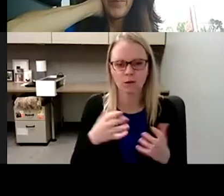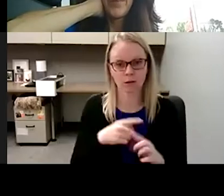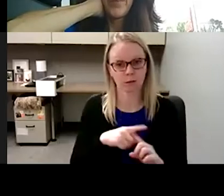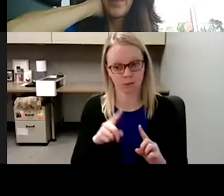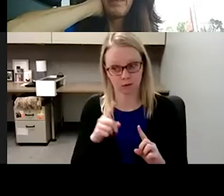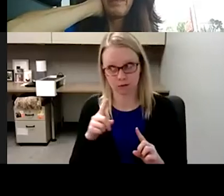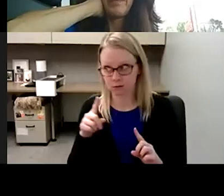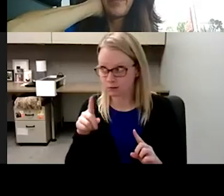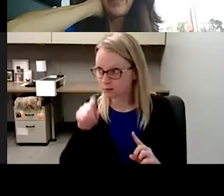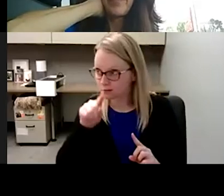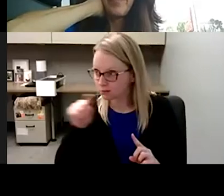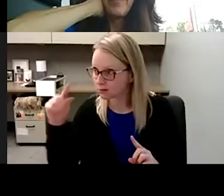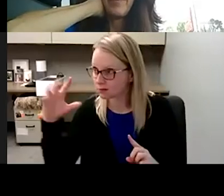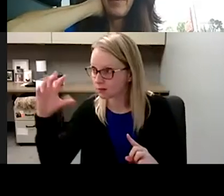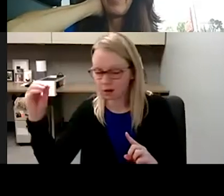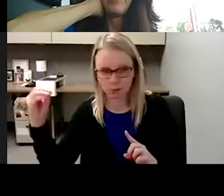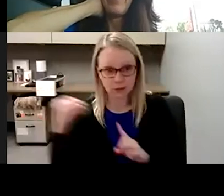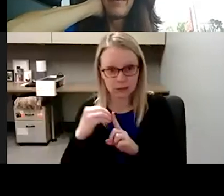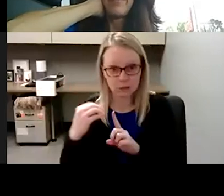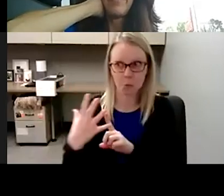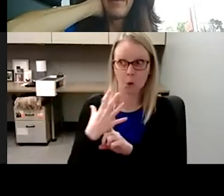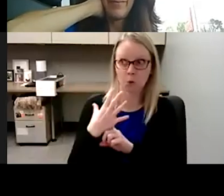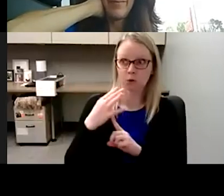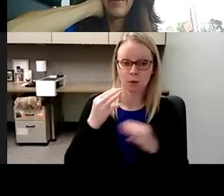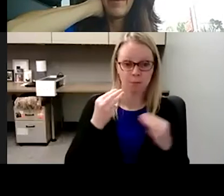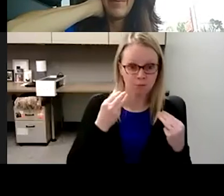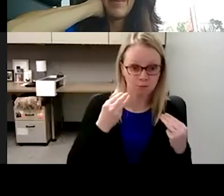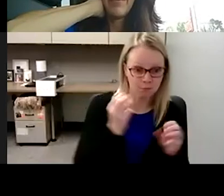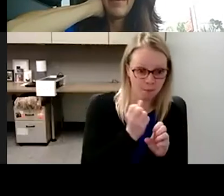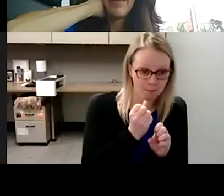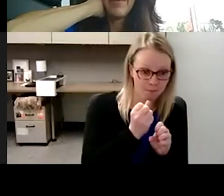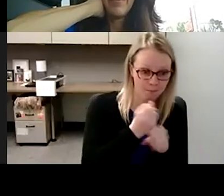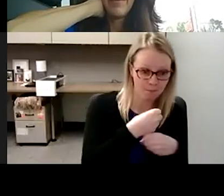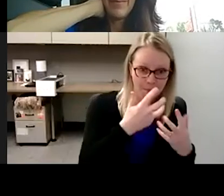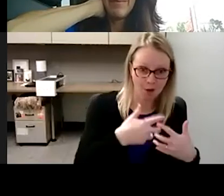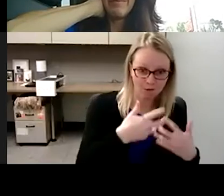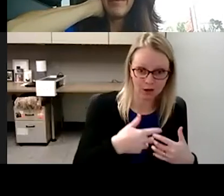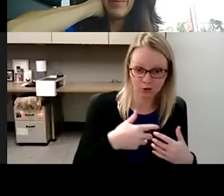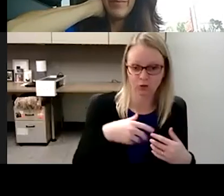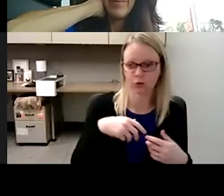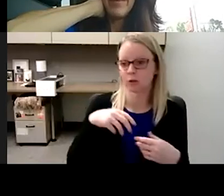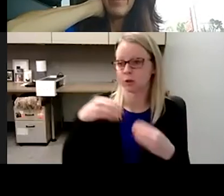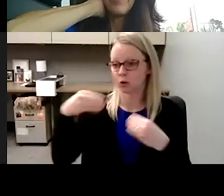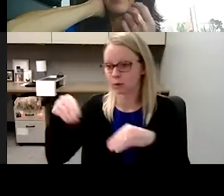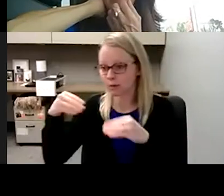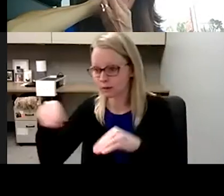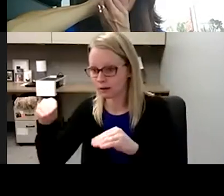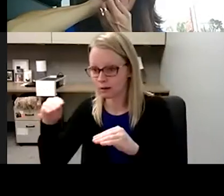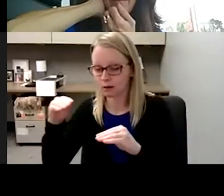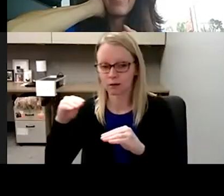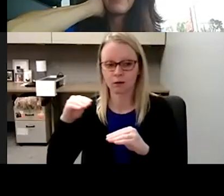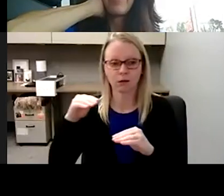companies into between manufacturing companies to retail, basically to, I had a lot of governmental clients, yellow book audits